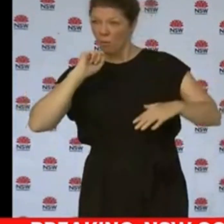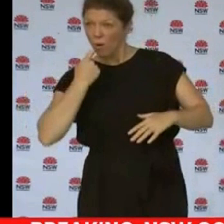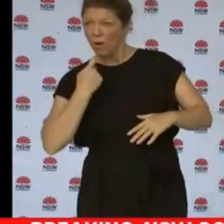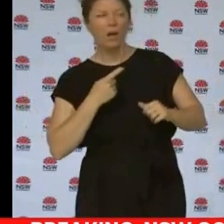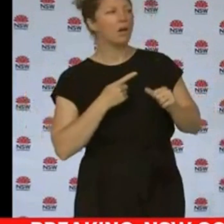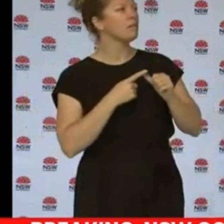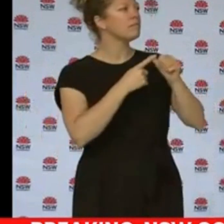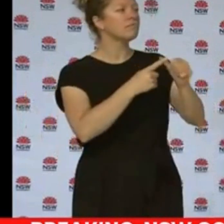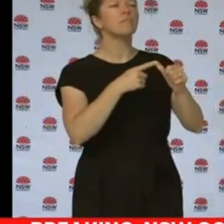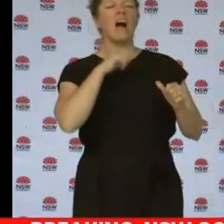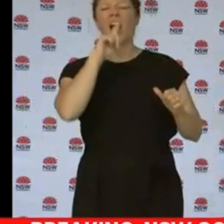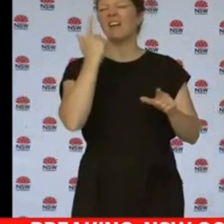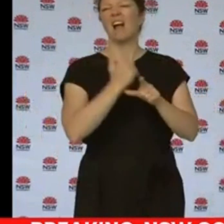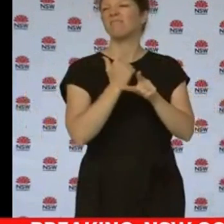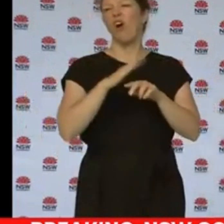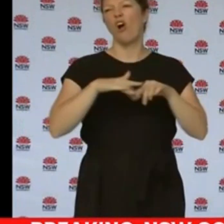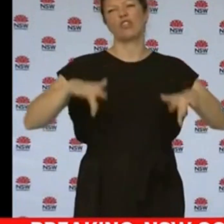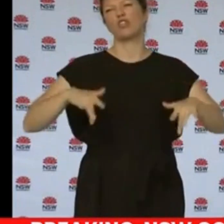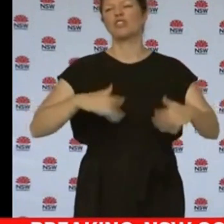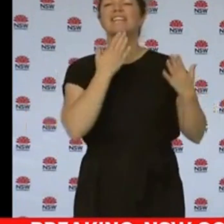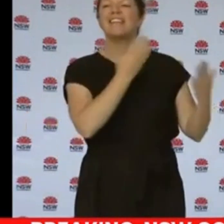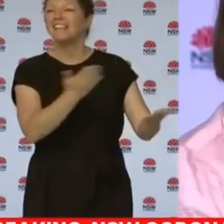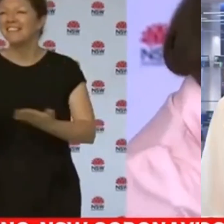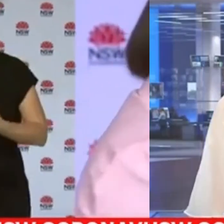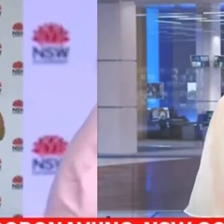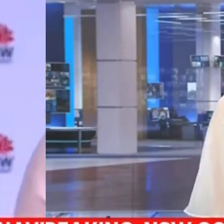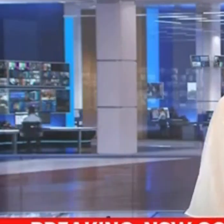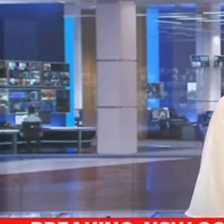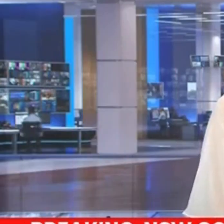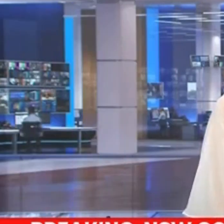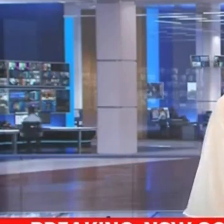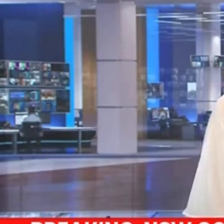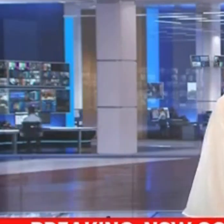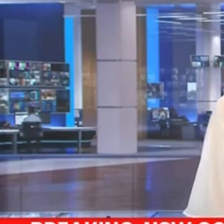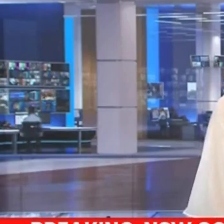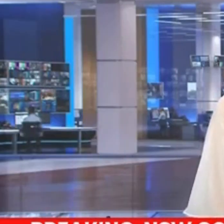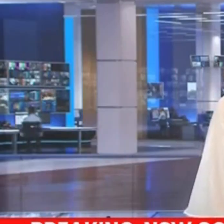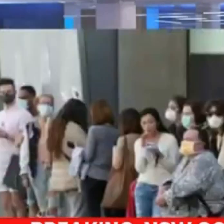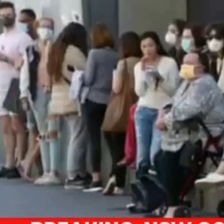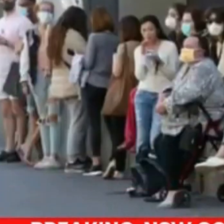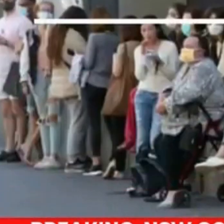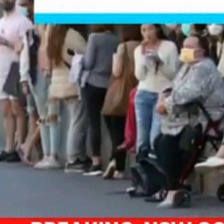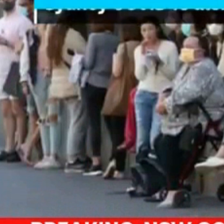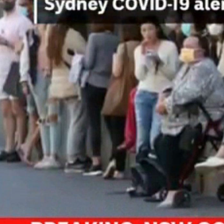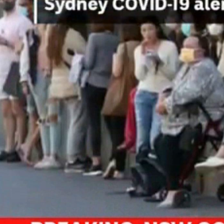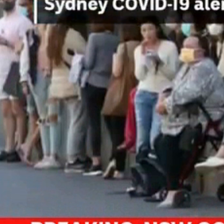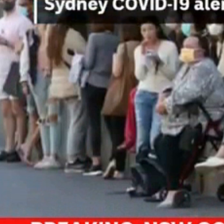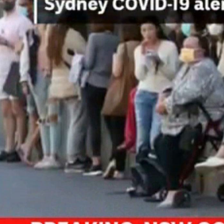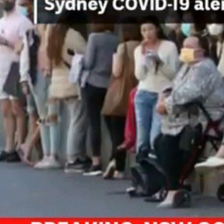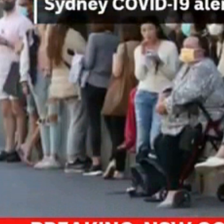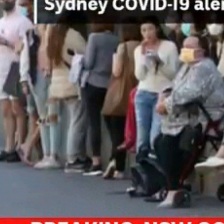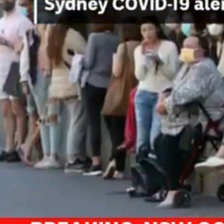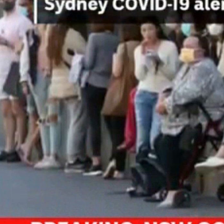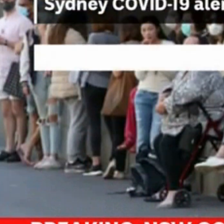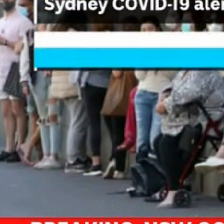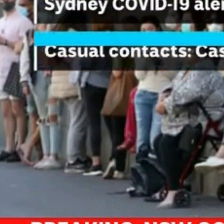been approached by that at all at this stage. Thank you. Thanks, everybody. Have a good day. And New South Wales Health has released a list of new